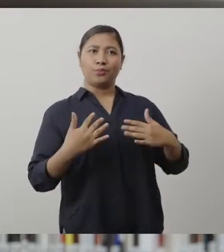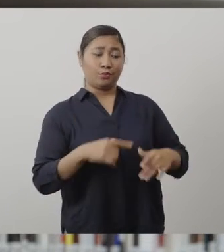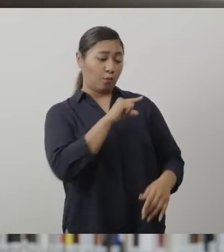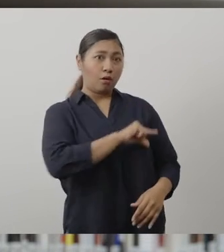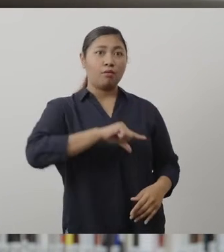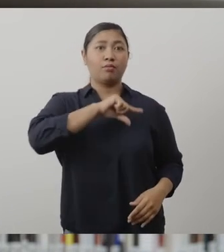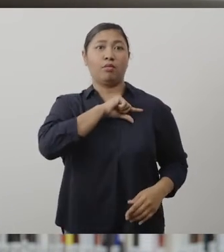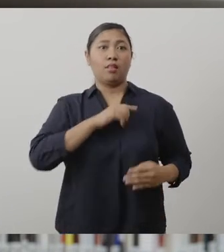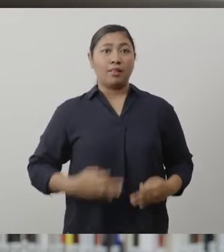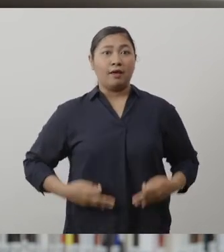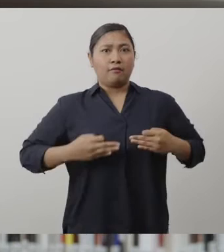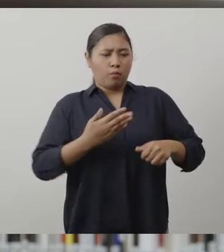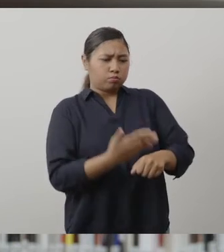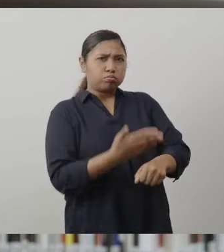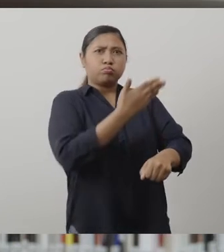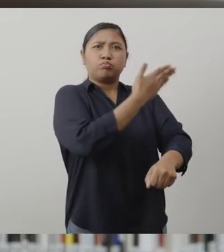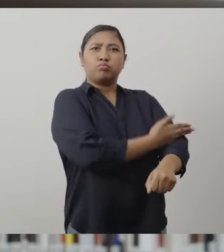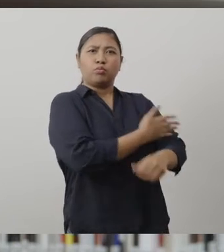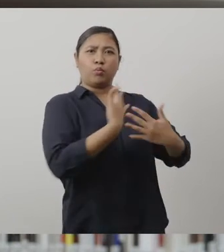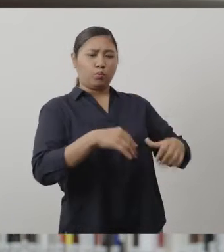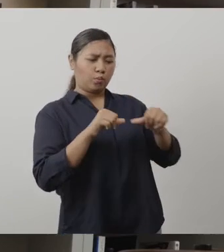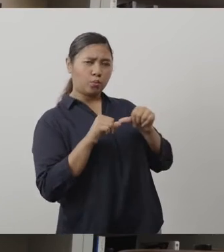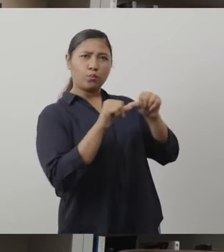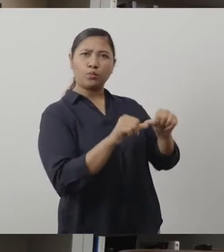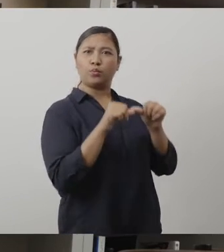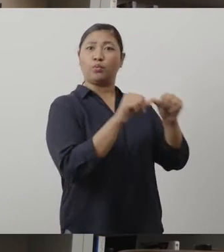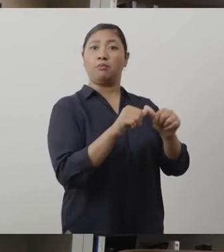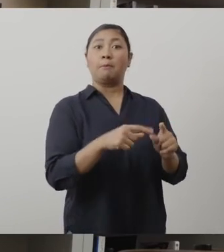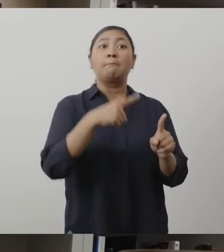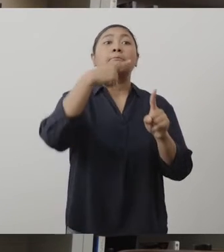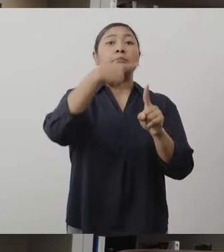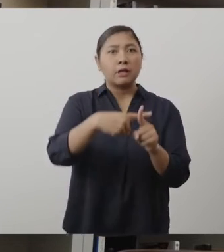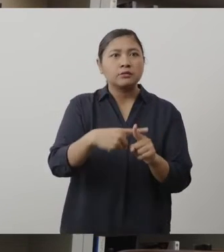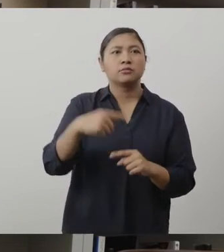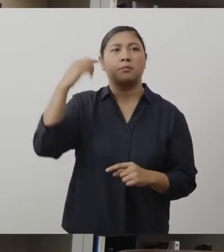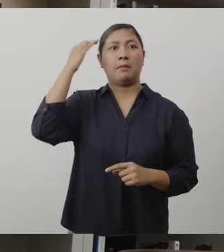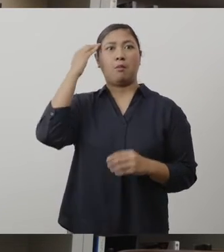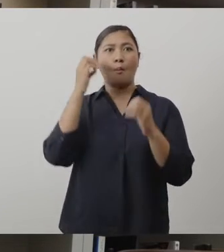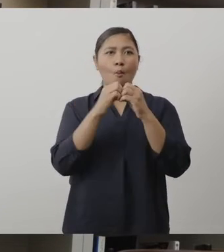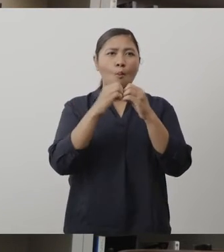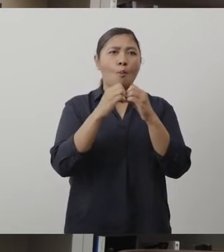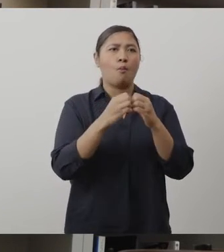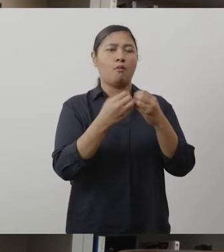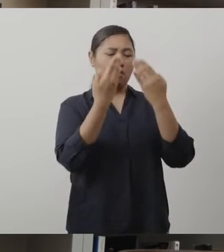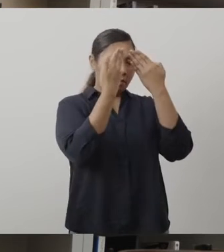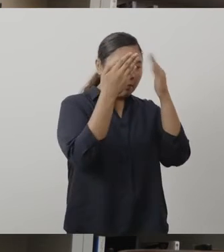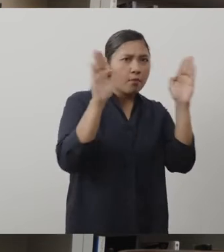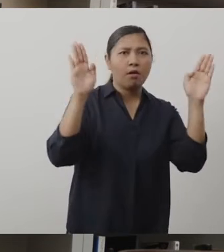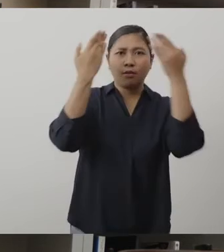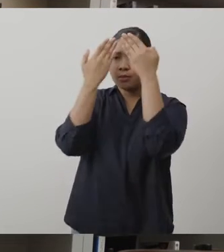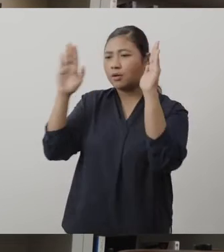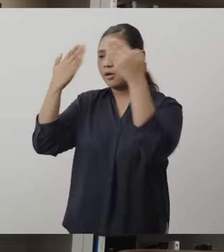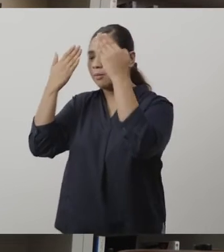experience significant reduction in stress continuously, as well as continuous enhancement in quality of life, with the additional impact of enhancement